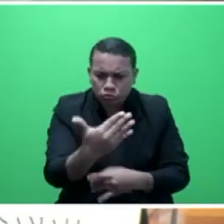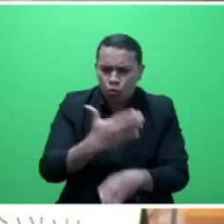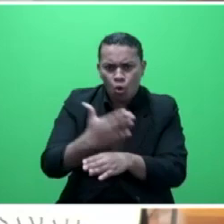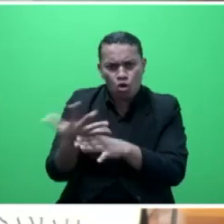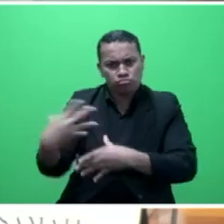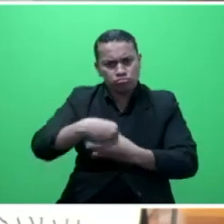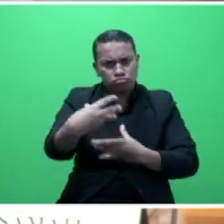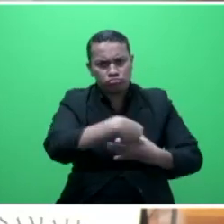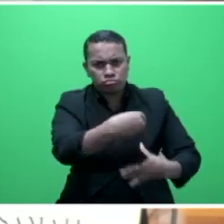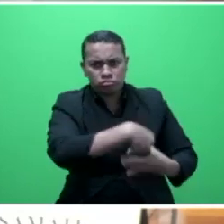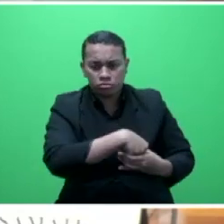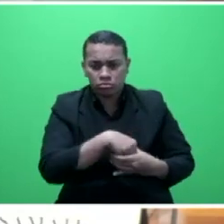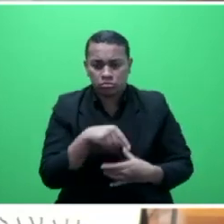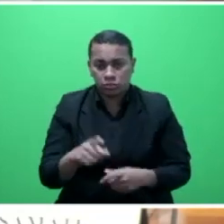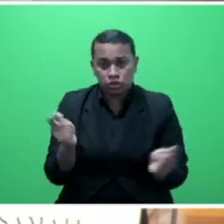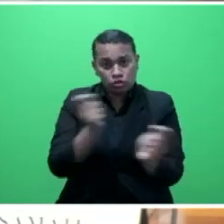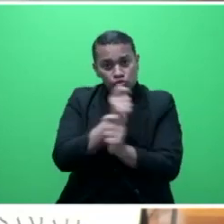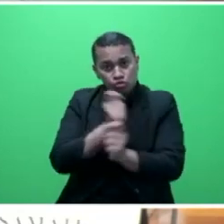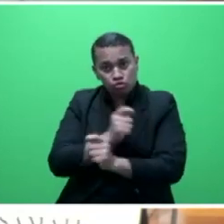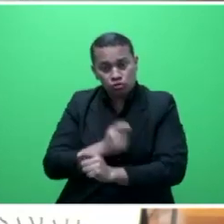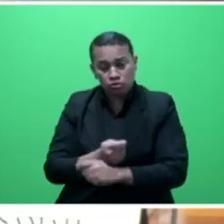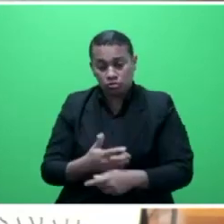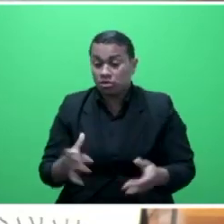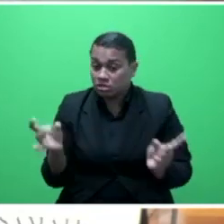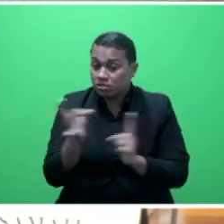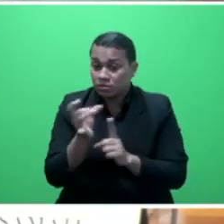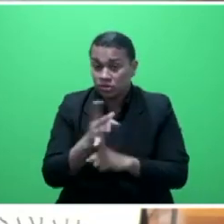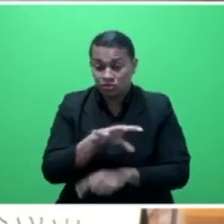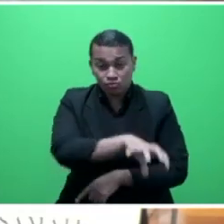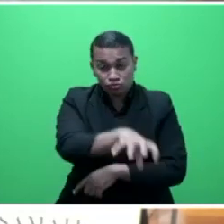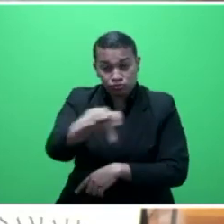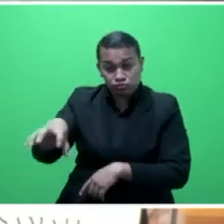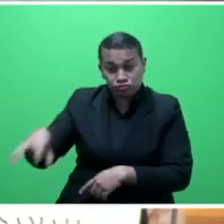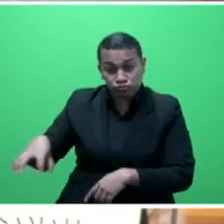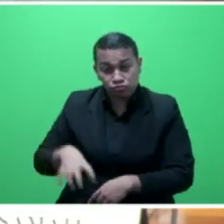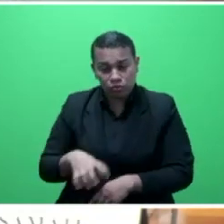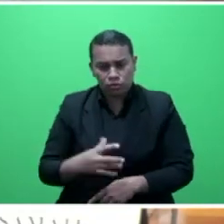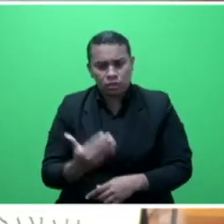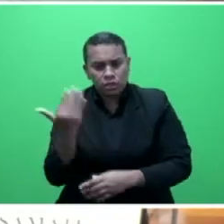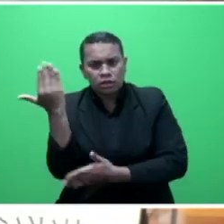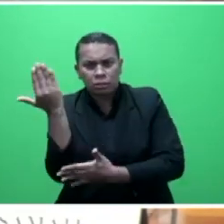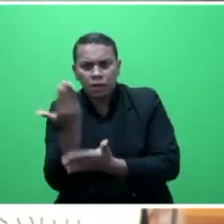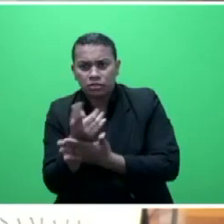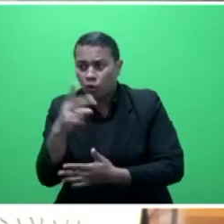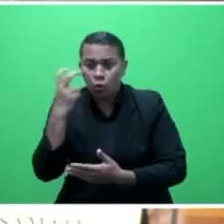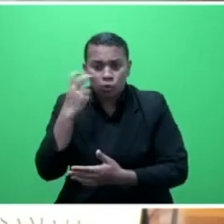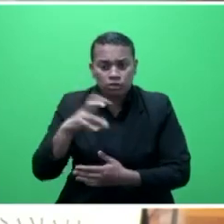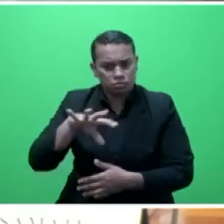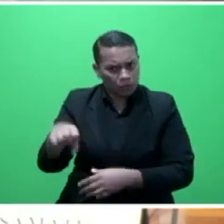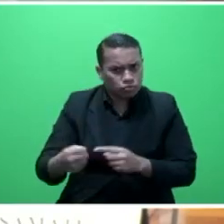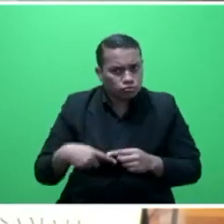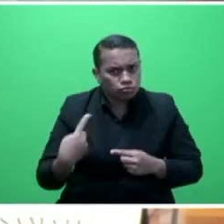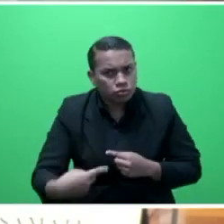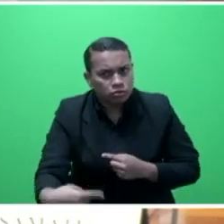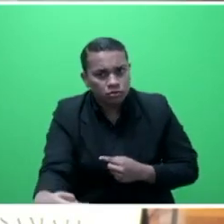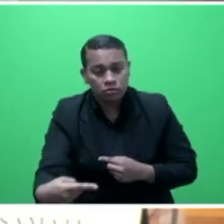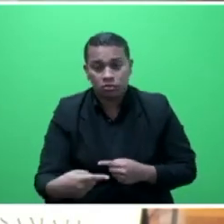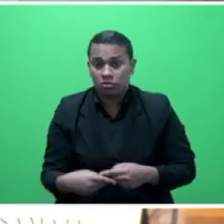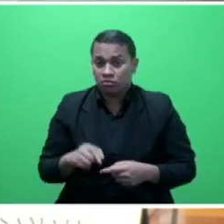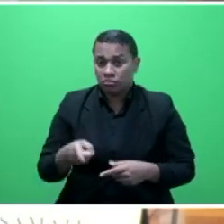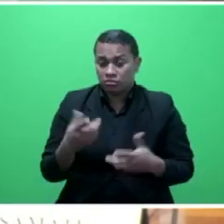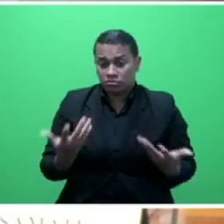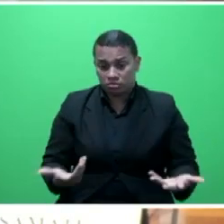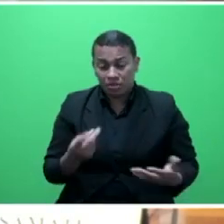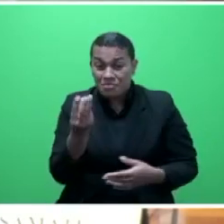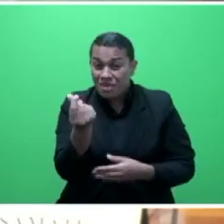particularly in sectors that are not tourism dependent. In the meantime, those dollars will